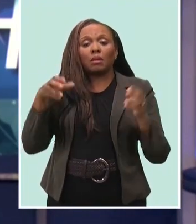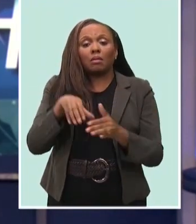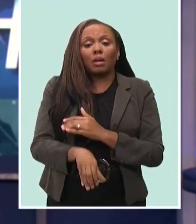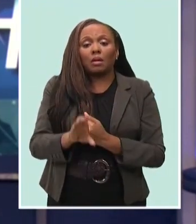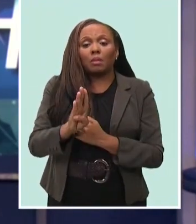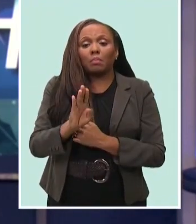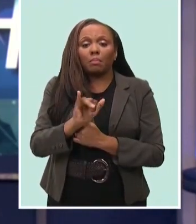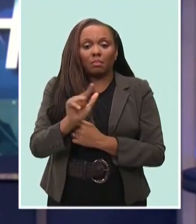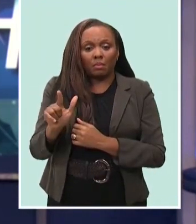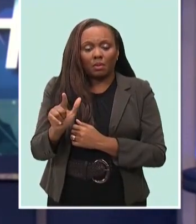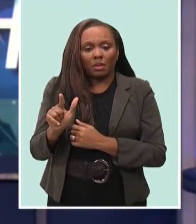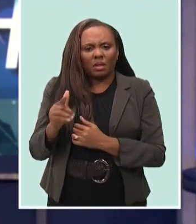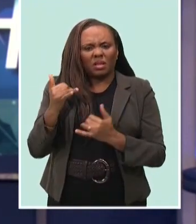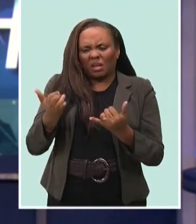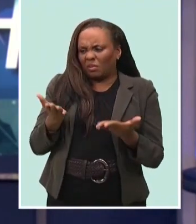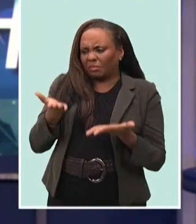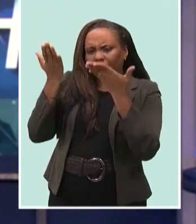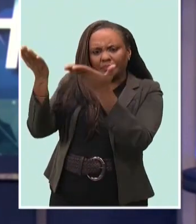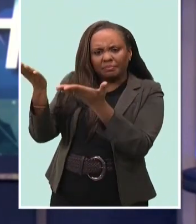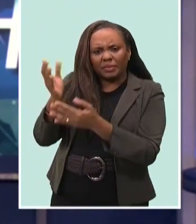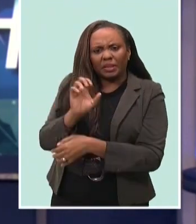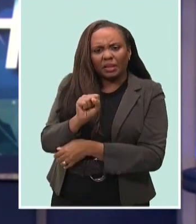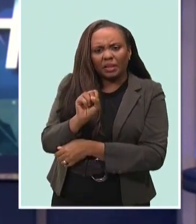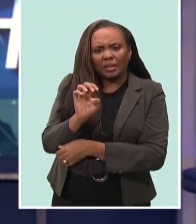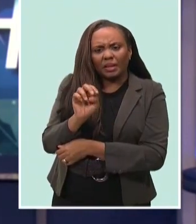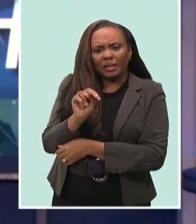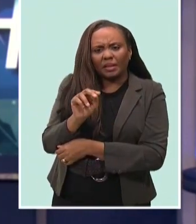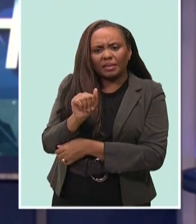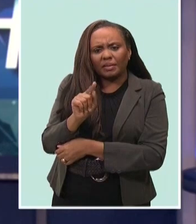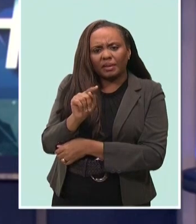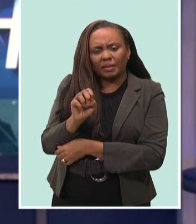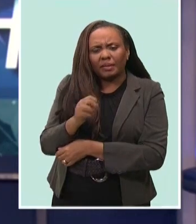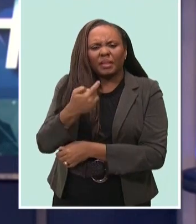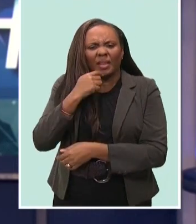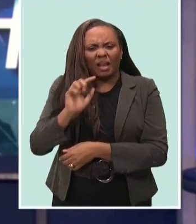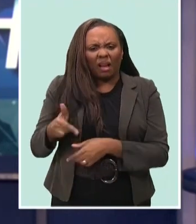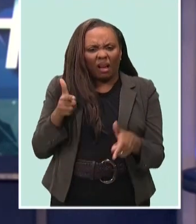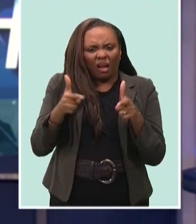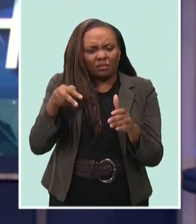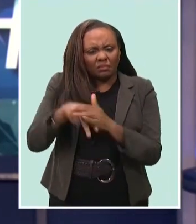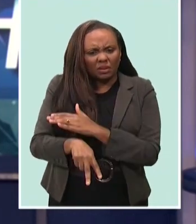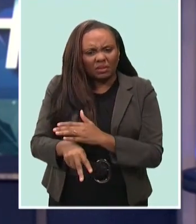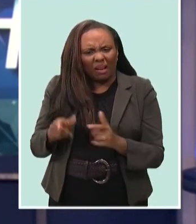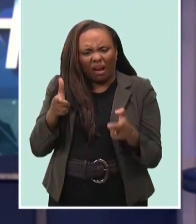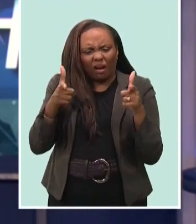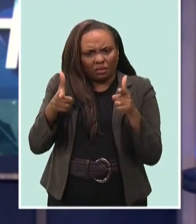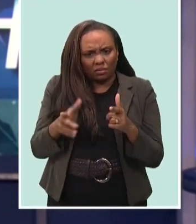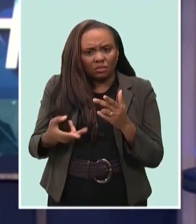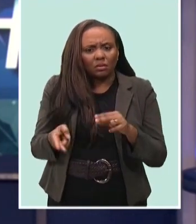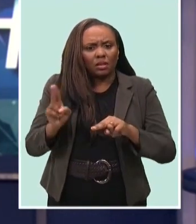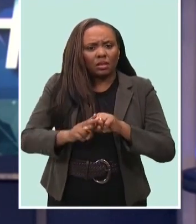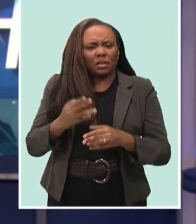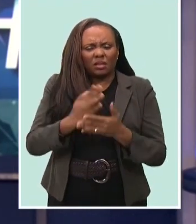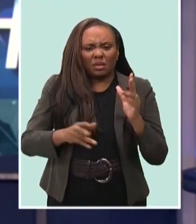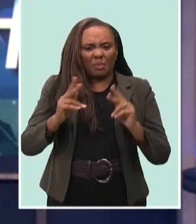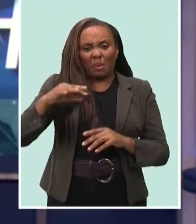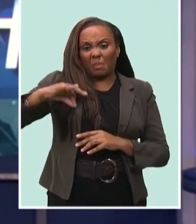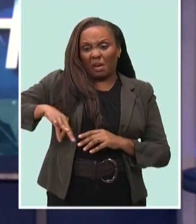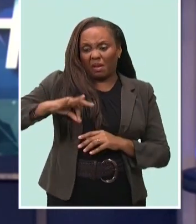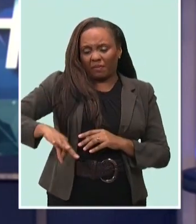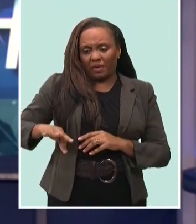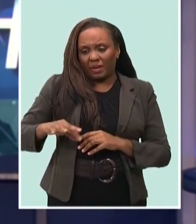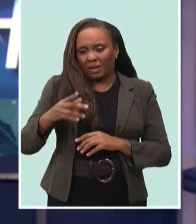2019, which is now before the Senate. He says that gun violence has increased, with some benefiting from the sale of firearms coupled with money